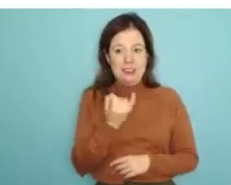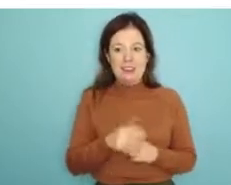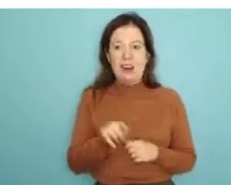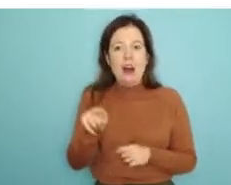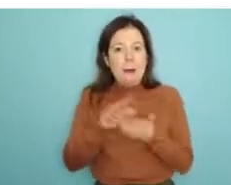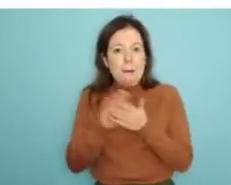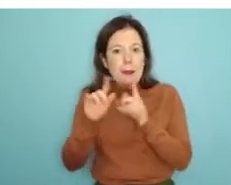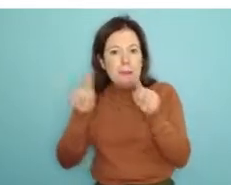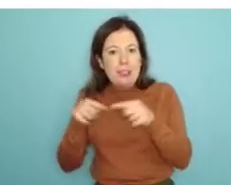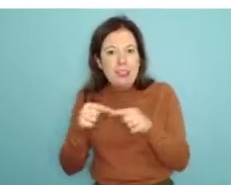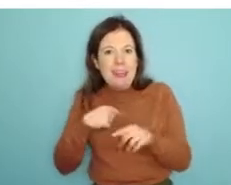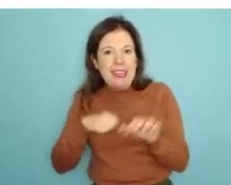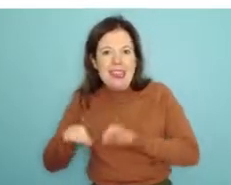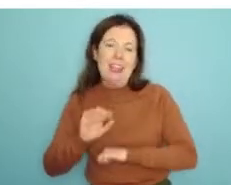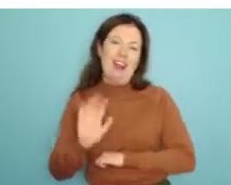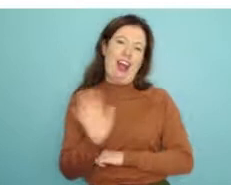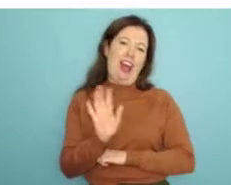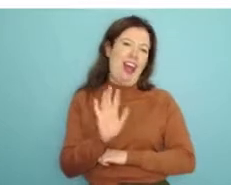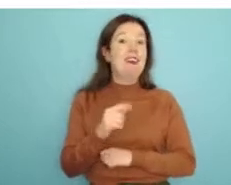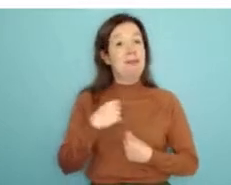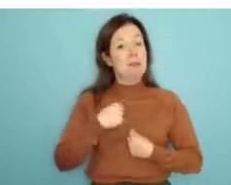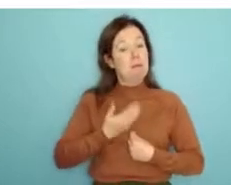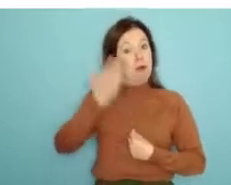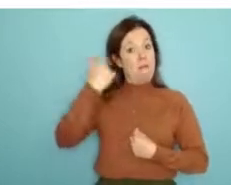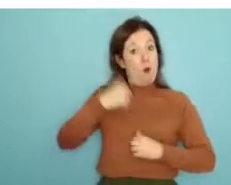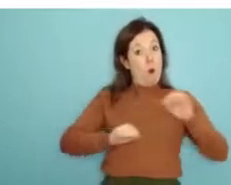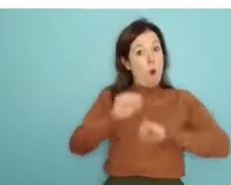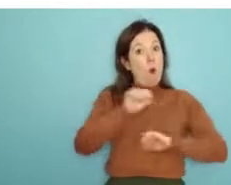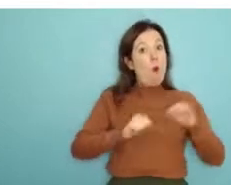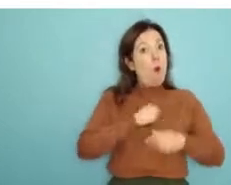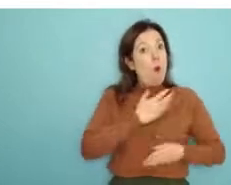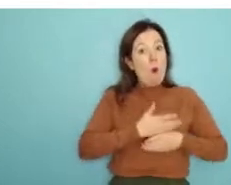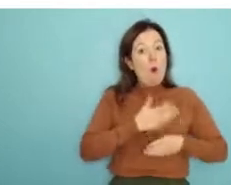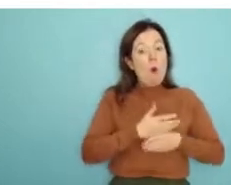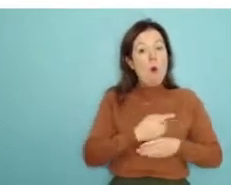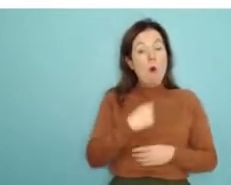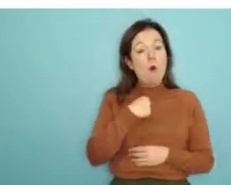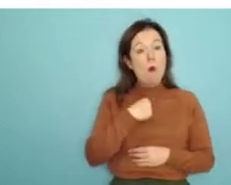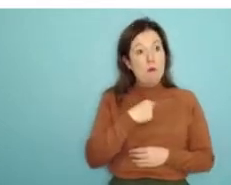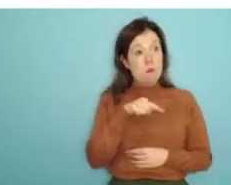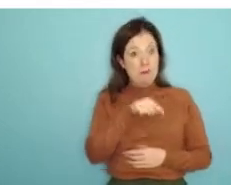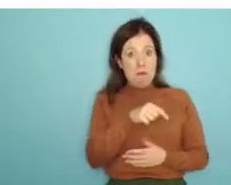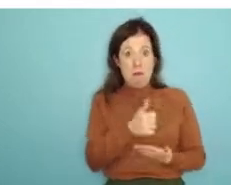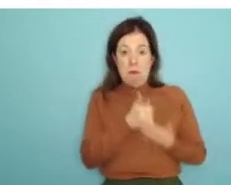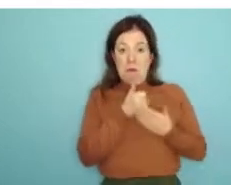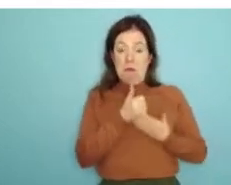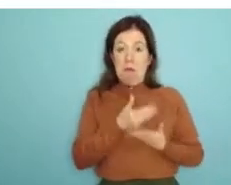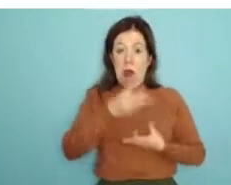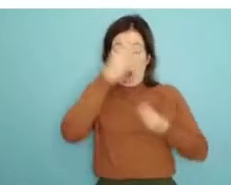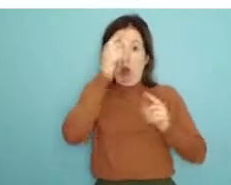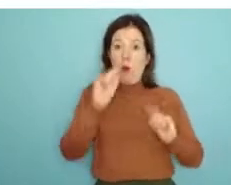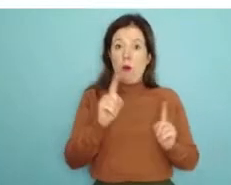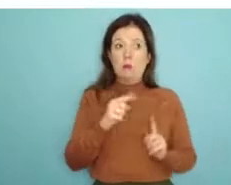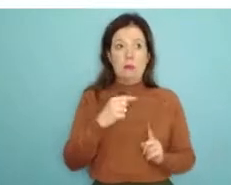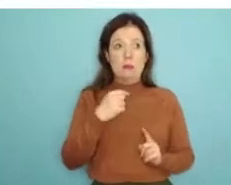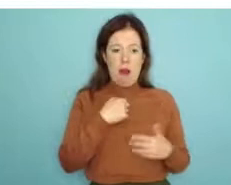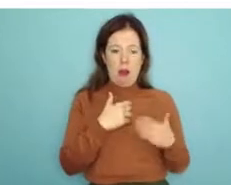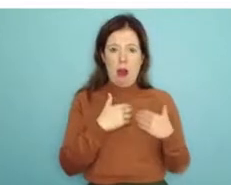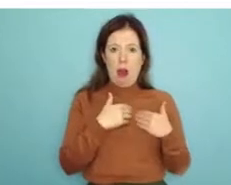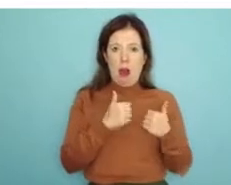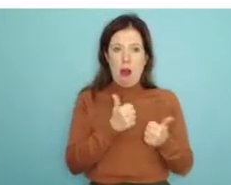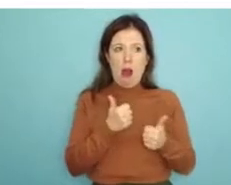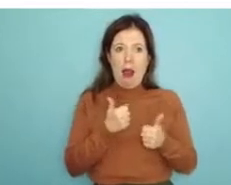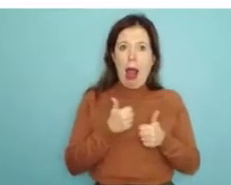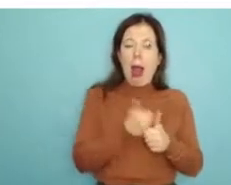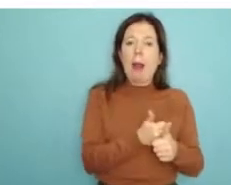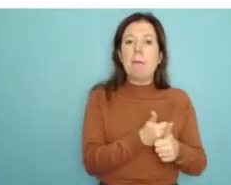you can tell. But one of the things that I learned there is, one, how I had a passion for helping other people. And that's